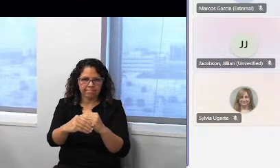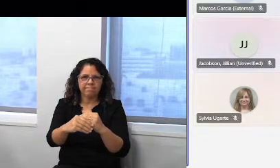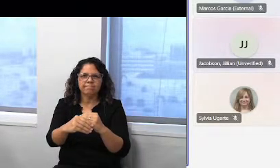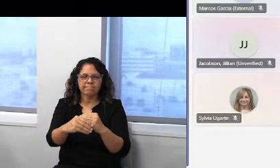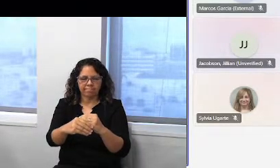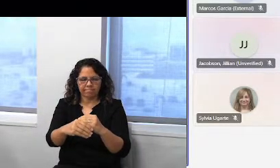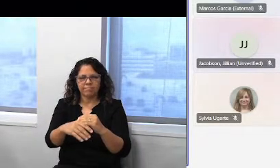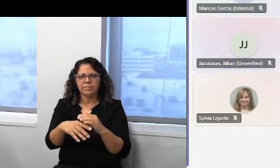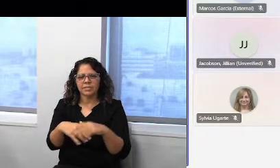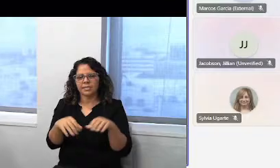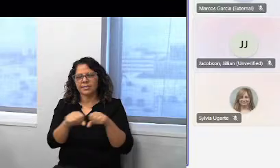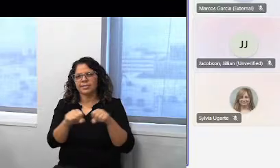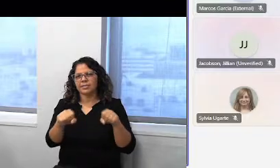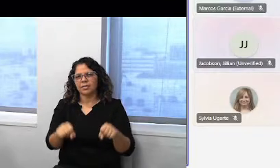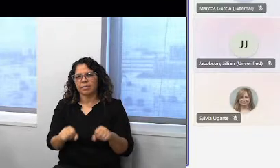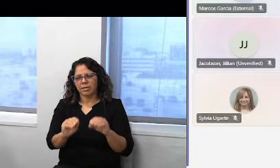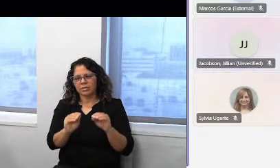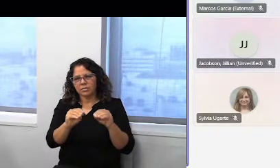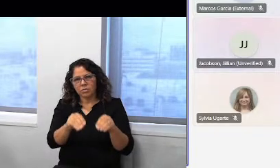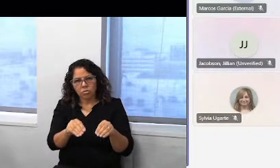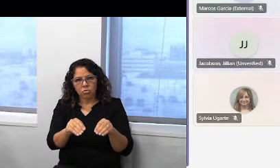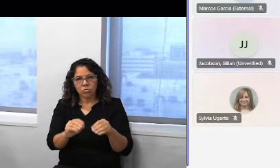and interconnection studies were completed.